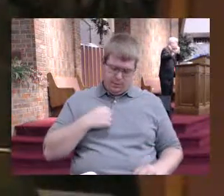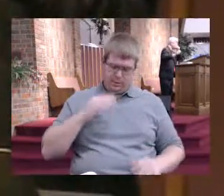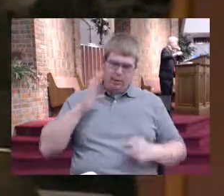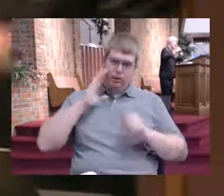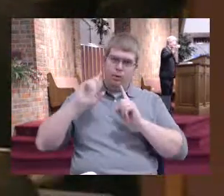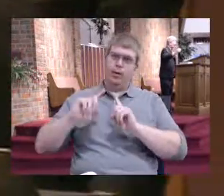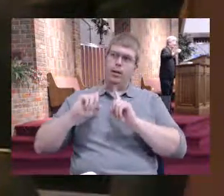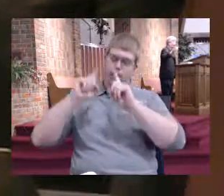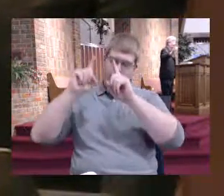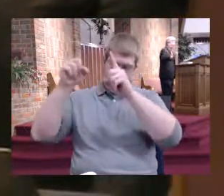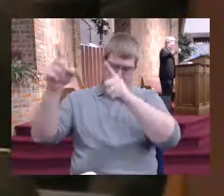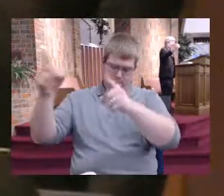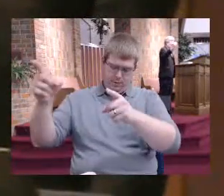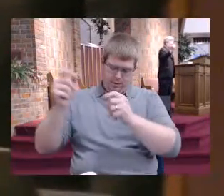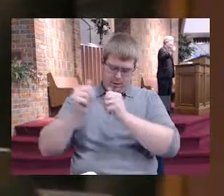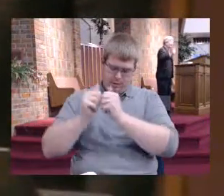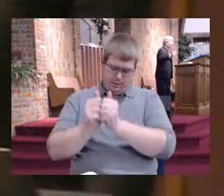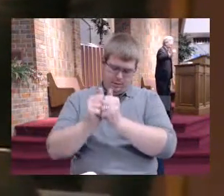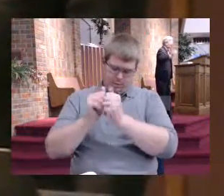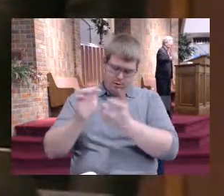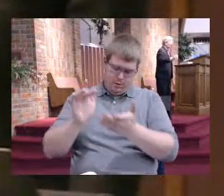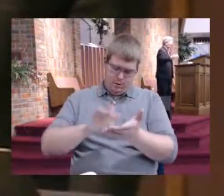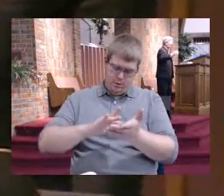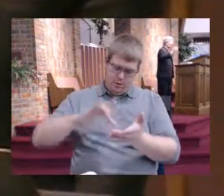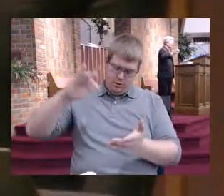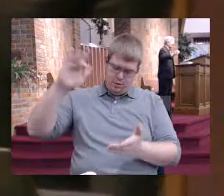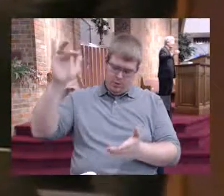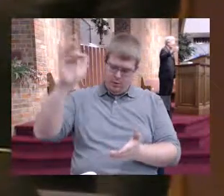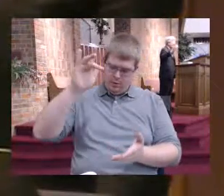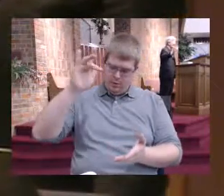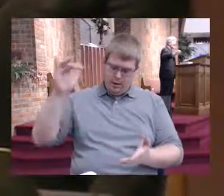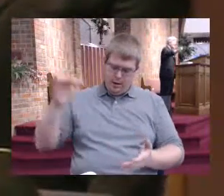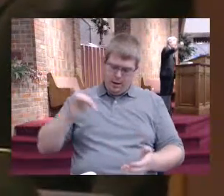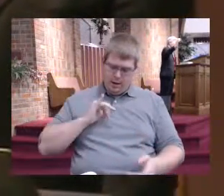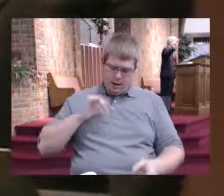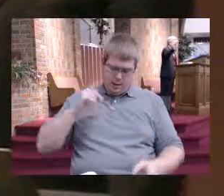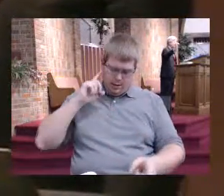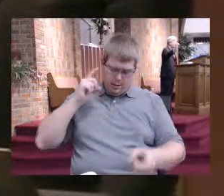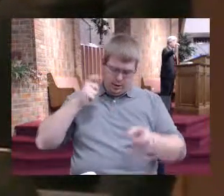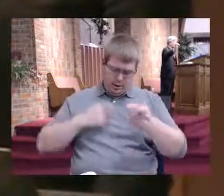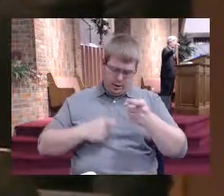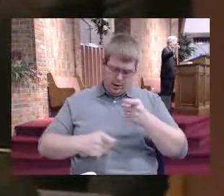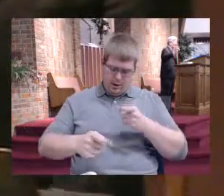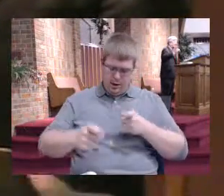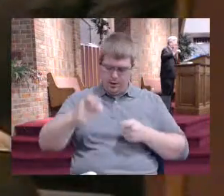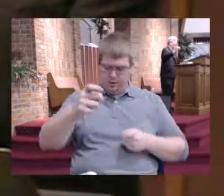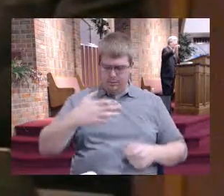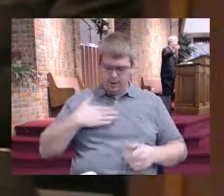him in glory. I'll extend